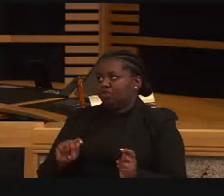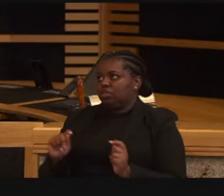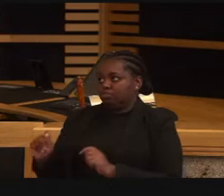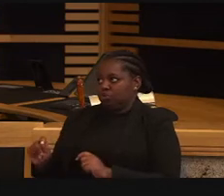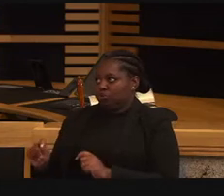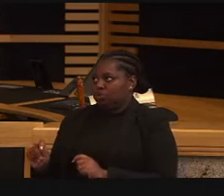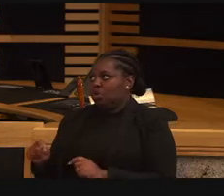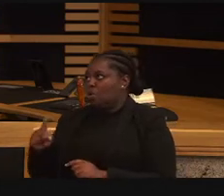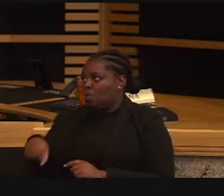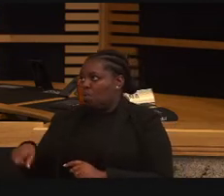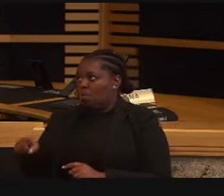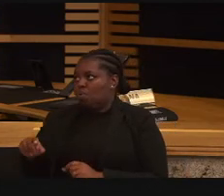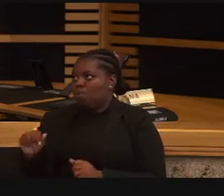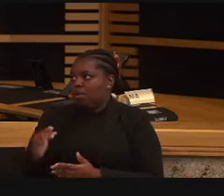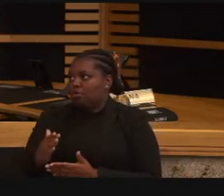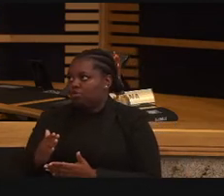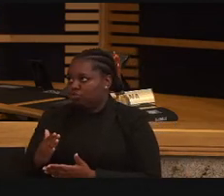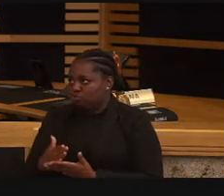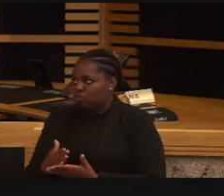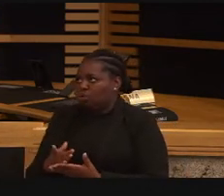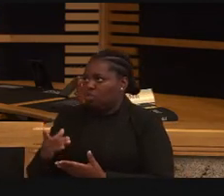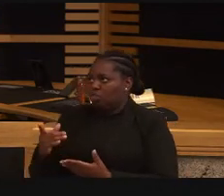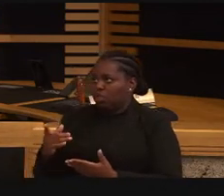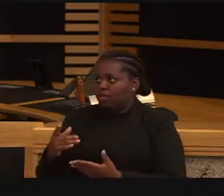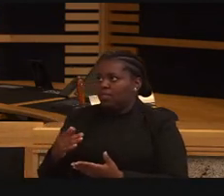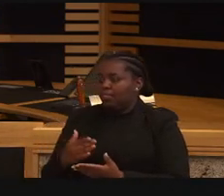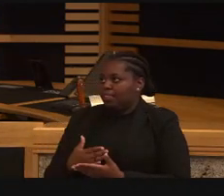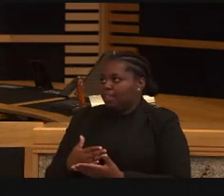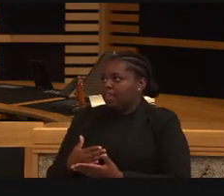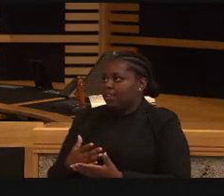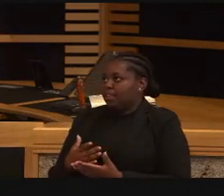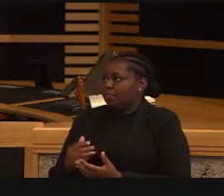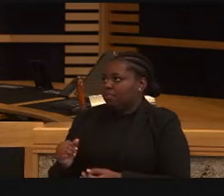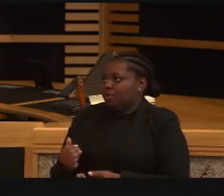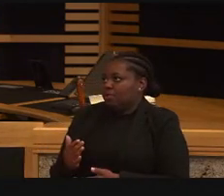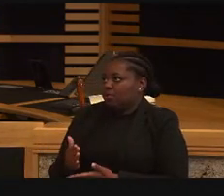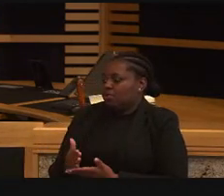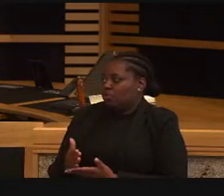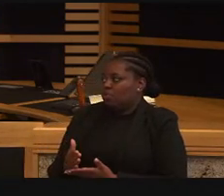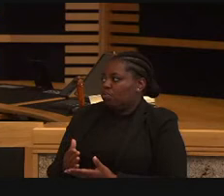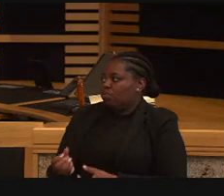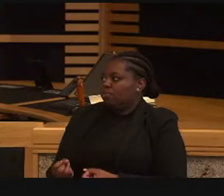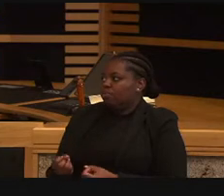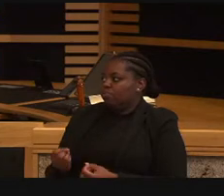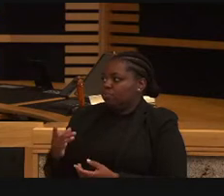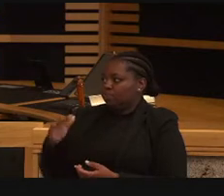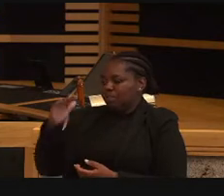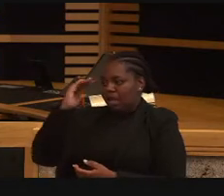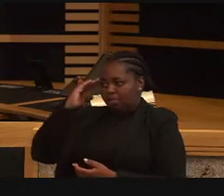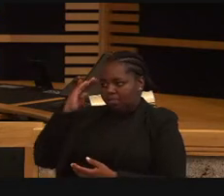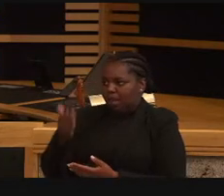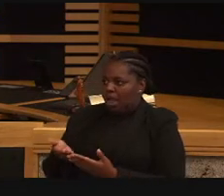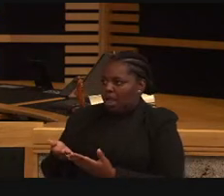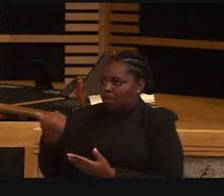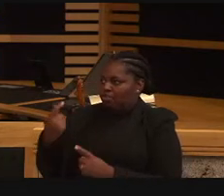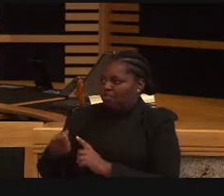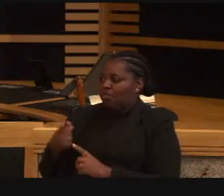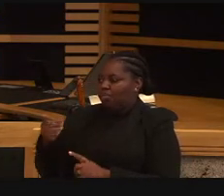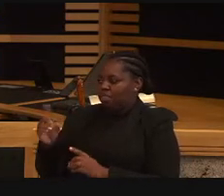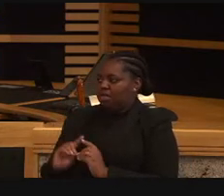who want to instill, that is to some, who want to instill a grasshopper mentality within the